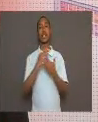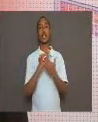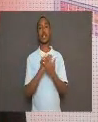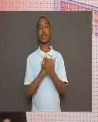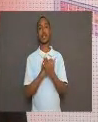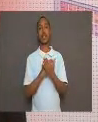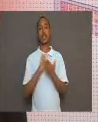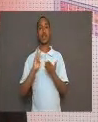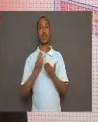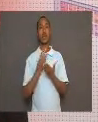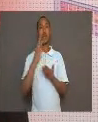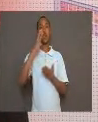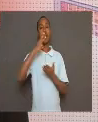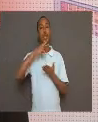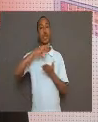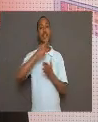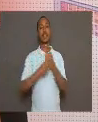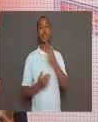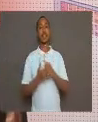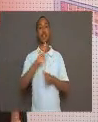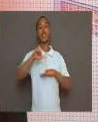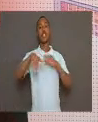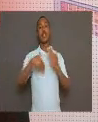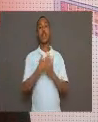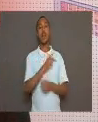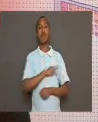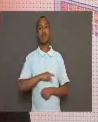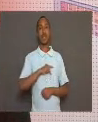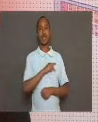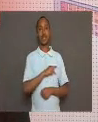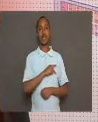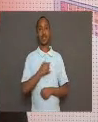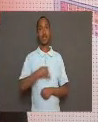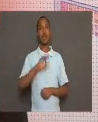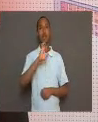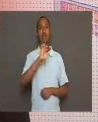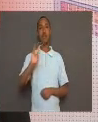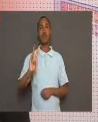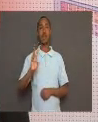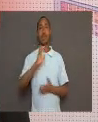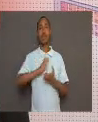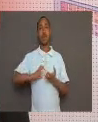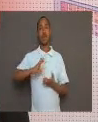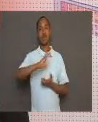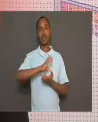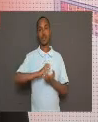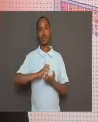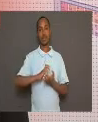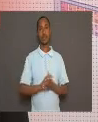lesson, we will be discussing the general properties of covalent